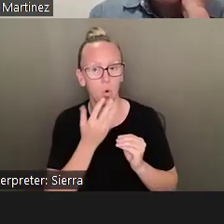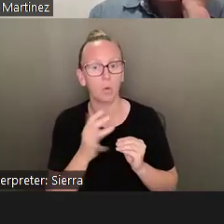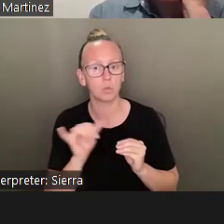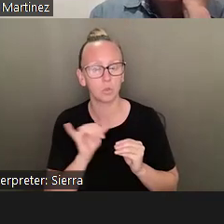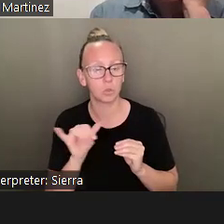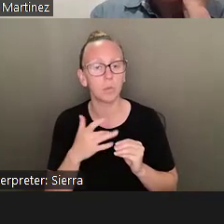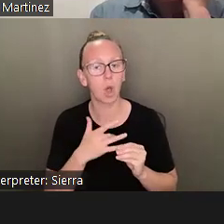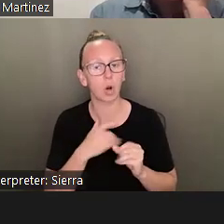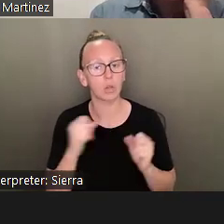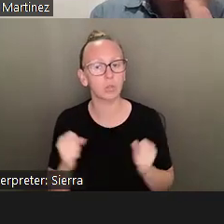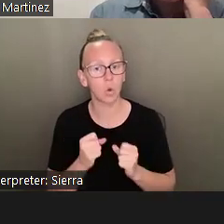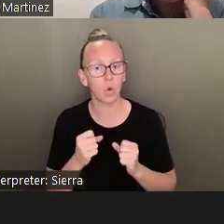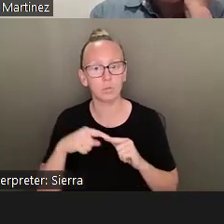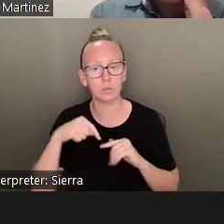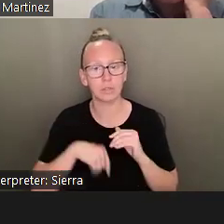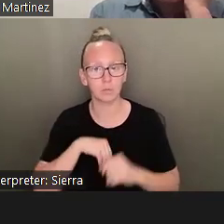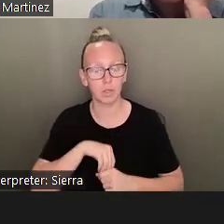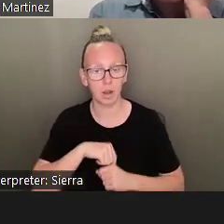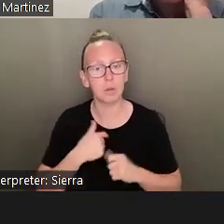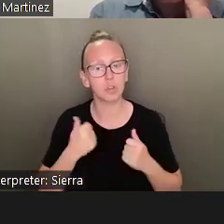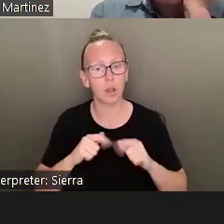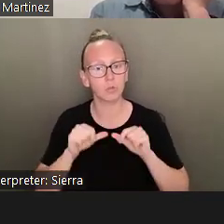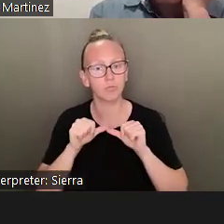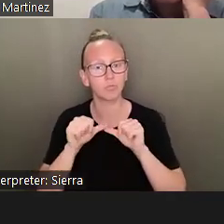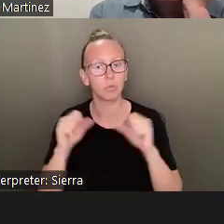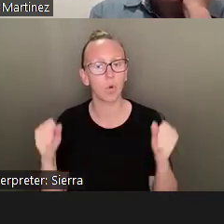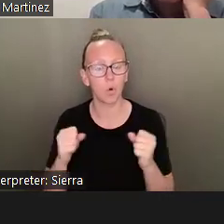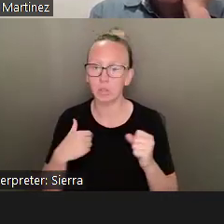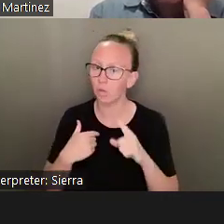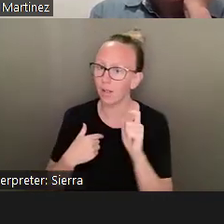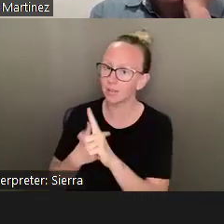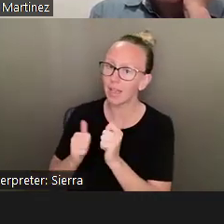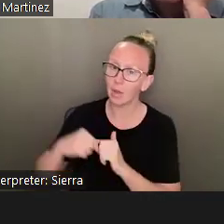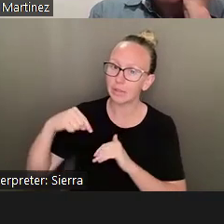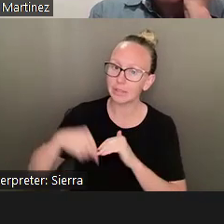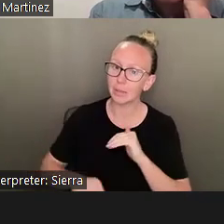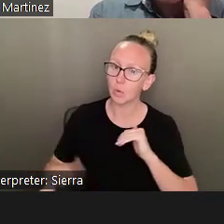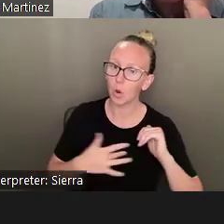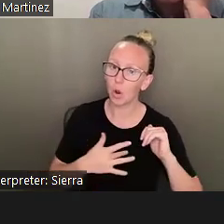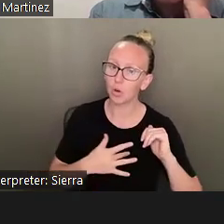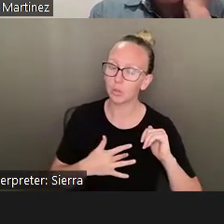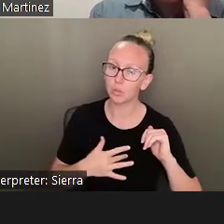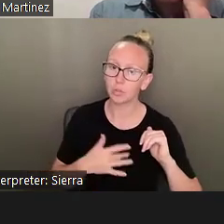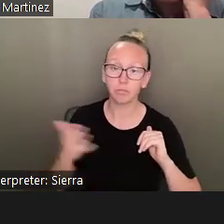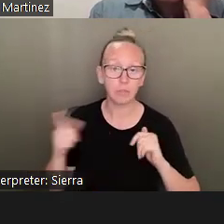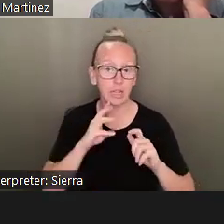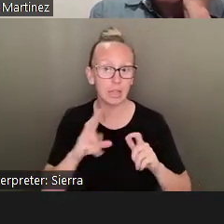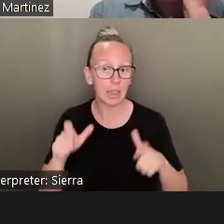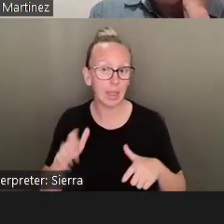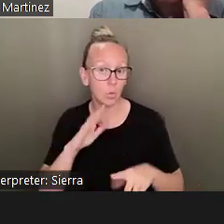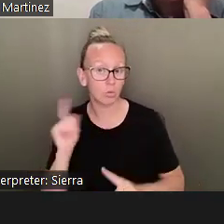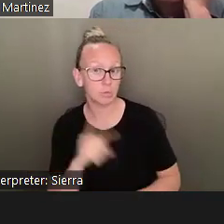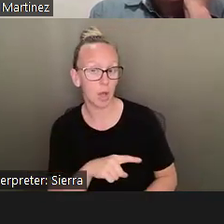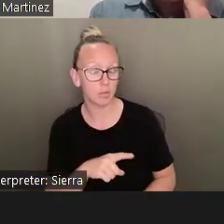am trying to stay cold. I might say, how deep is your heart? The lake might say, it is